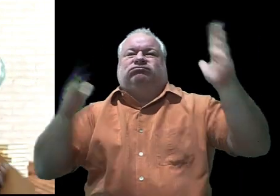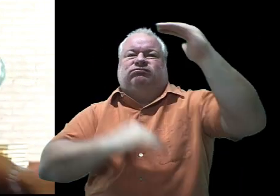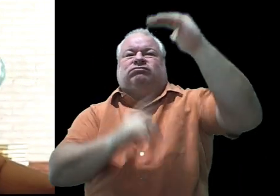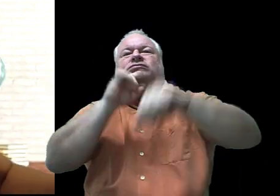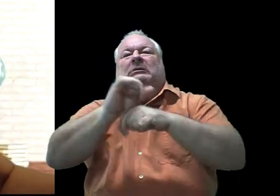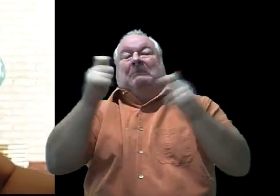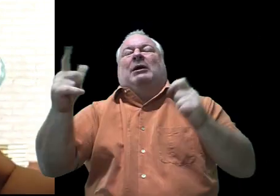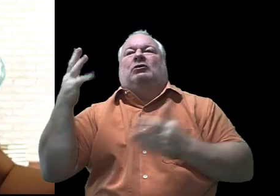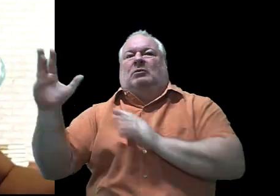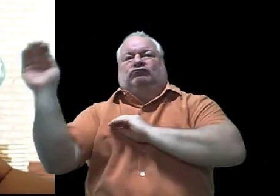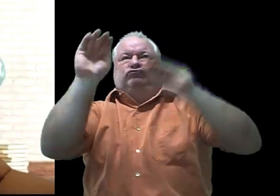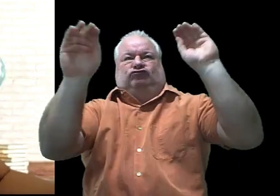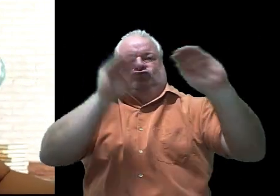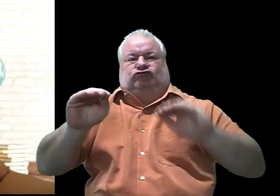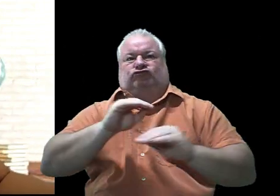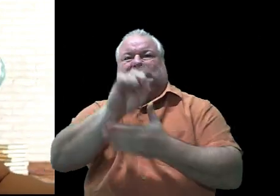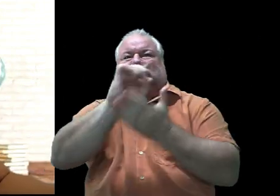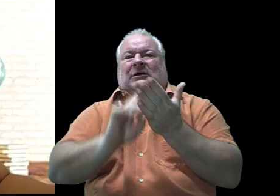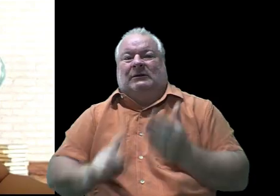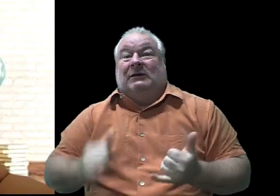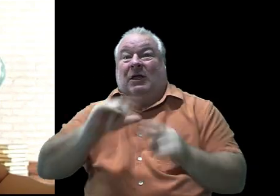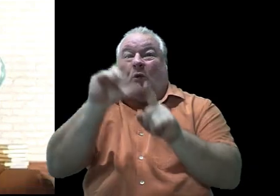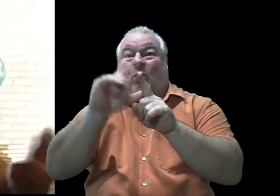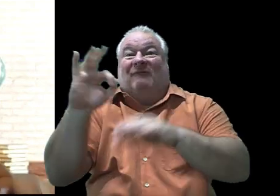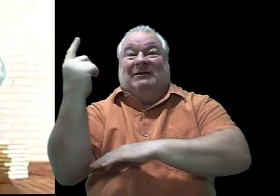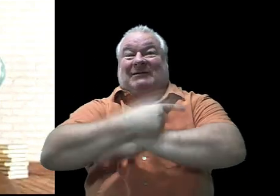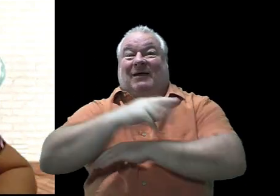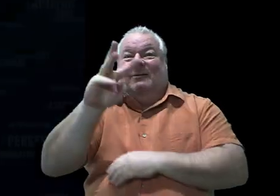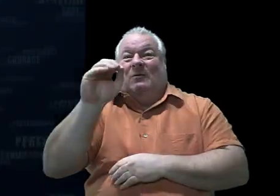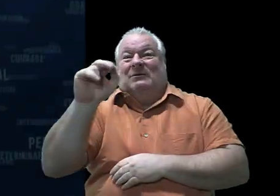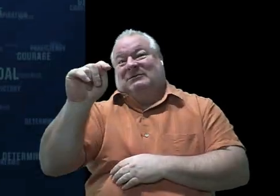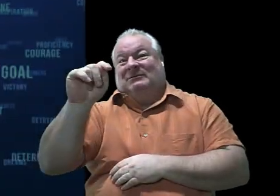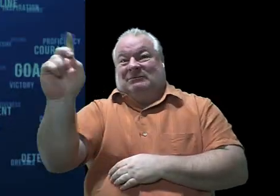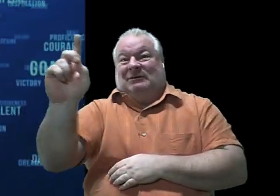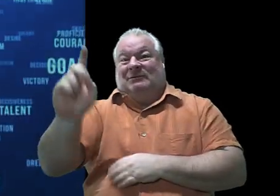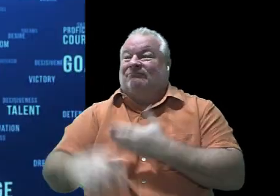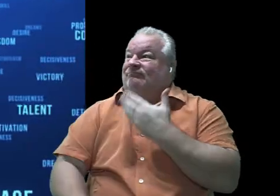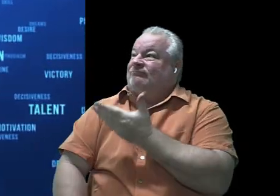board. And now for the word of the day.